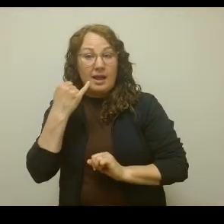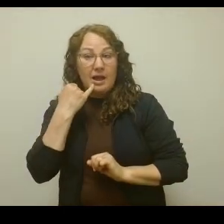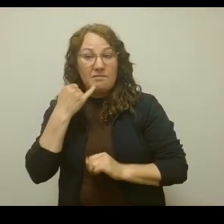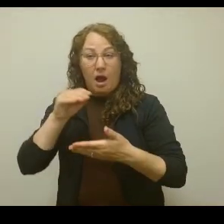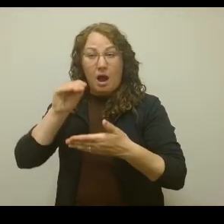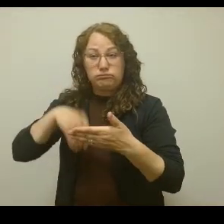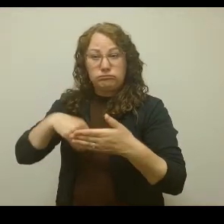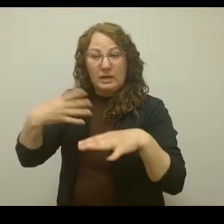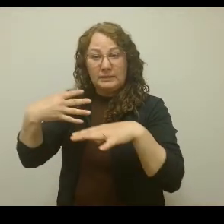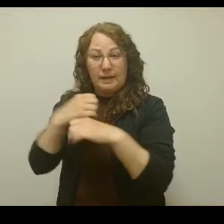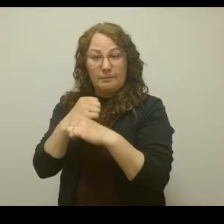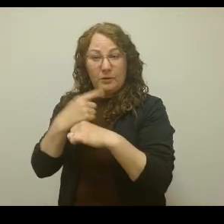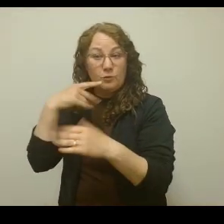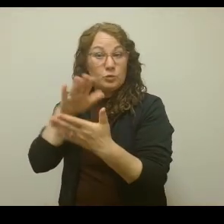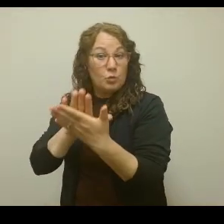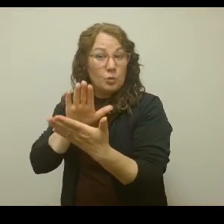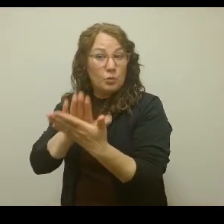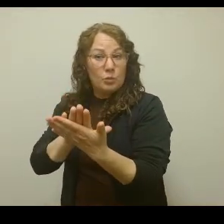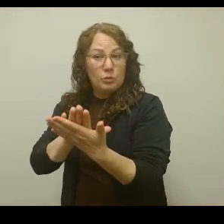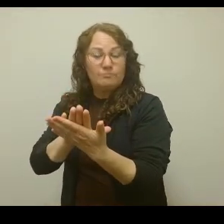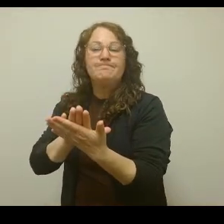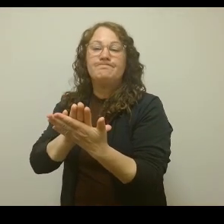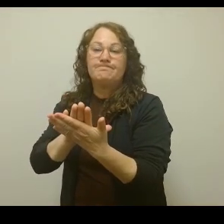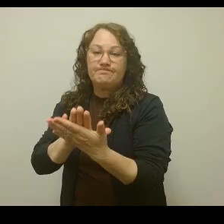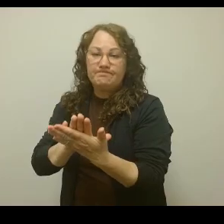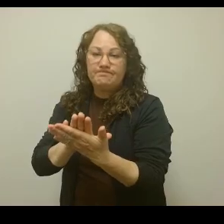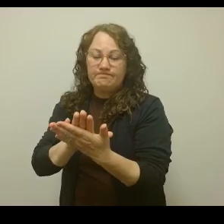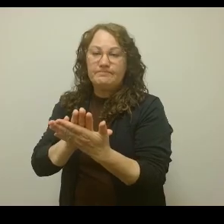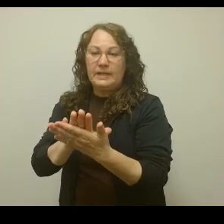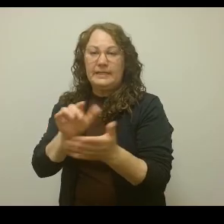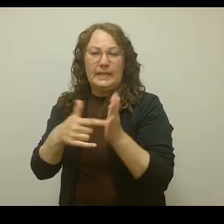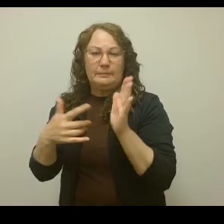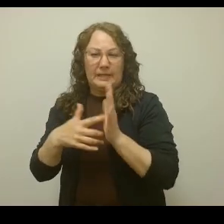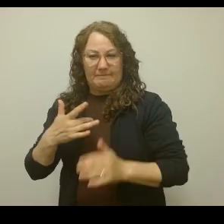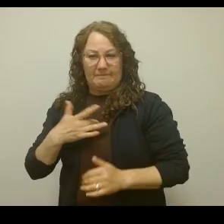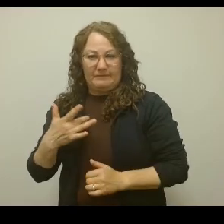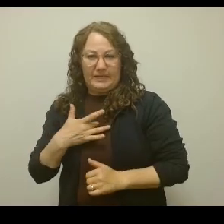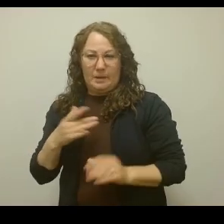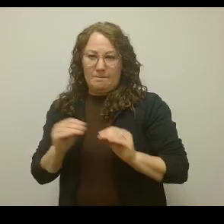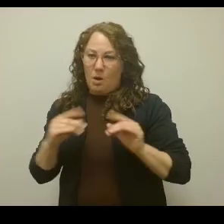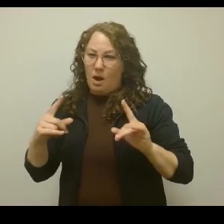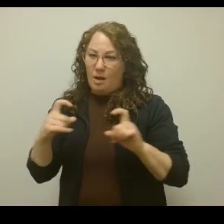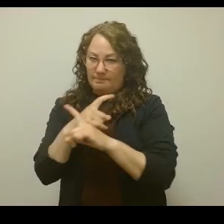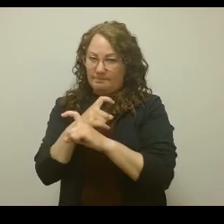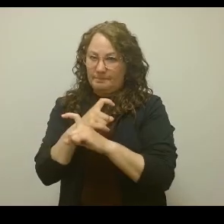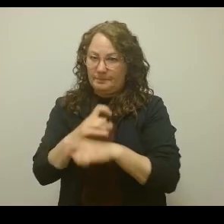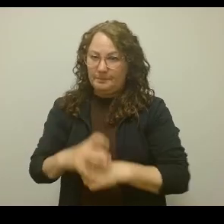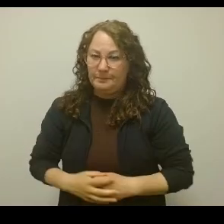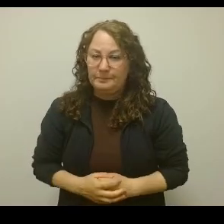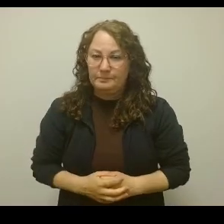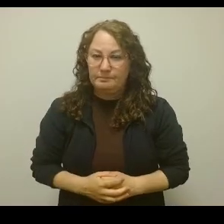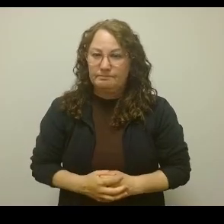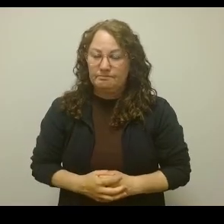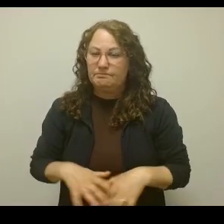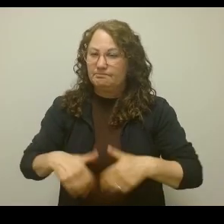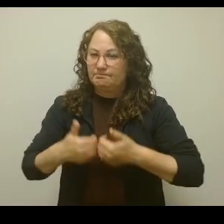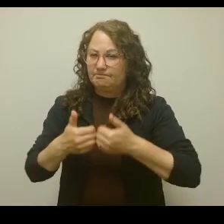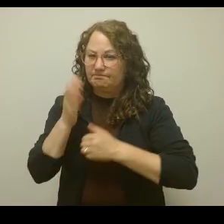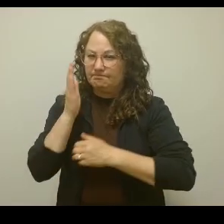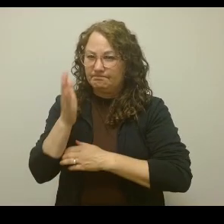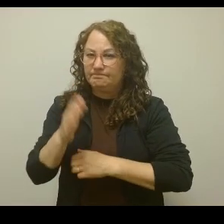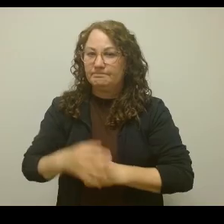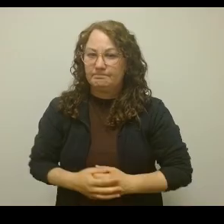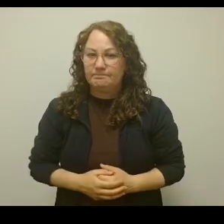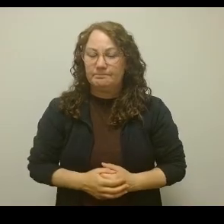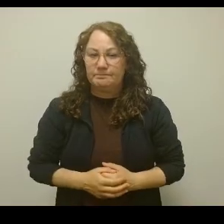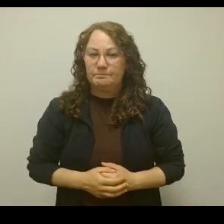a summary at school, it can often feel more complex, more difficult.